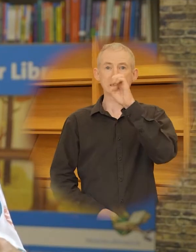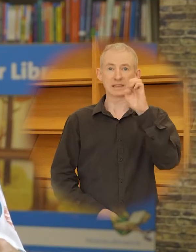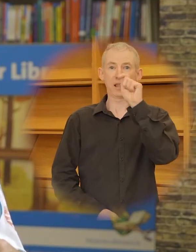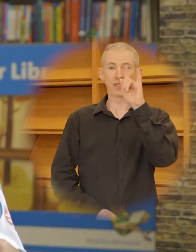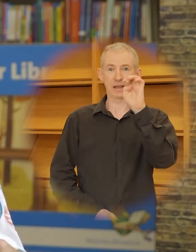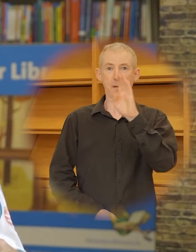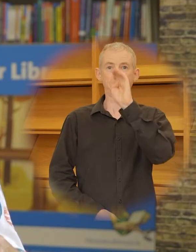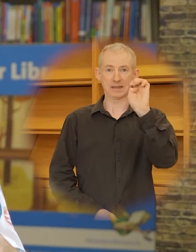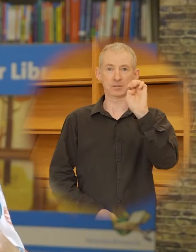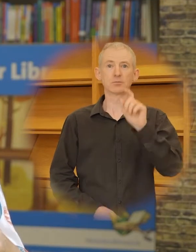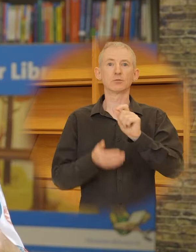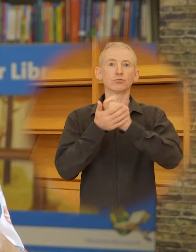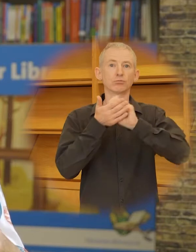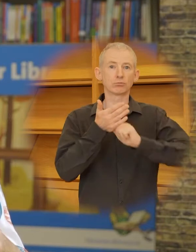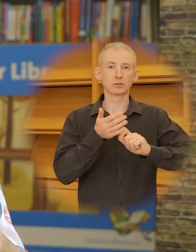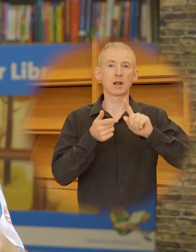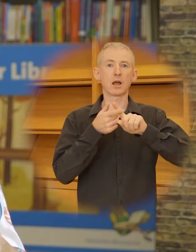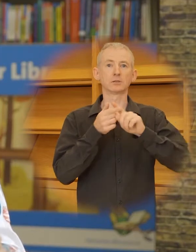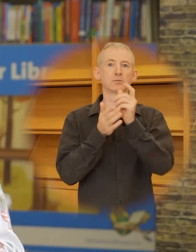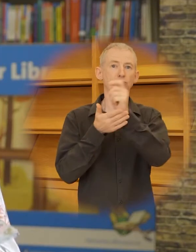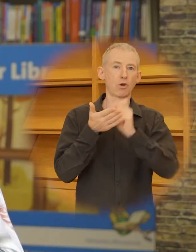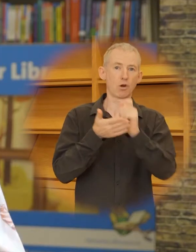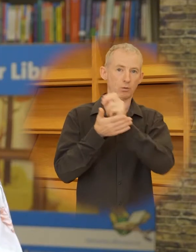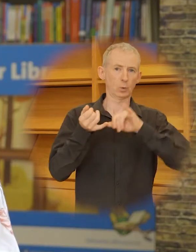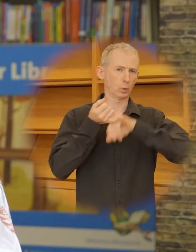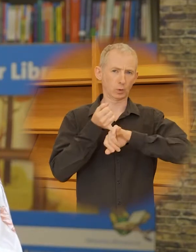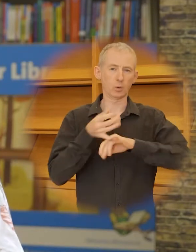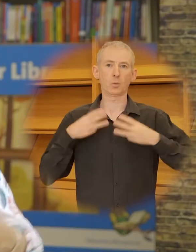and today I'm going to read Dee the Bee.